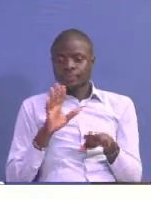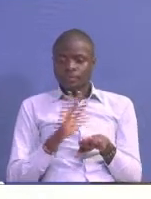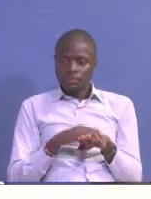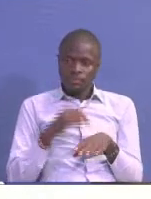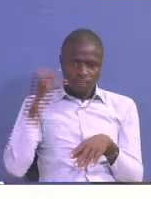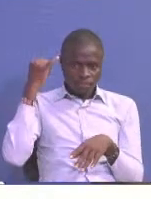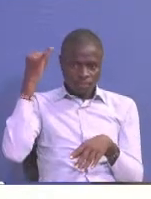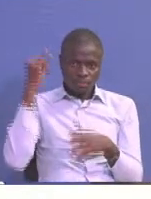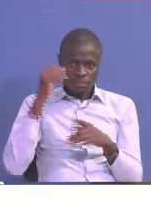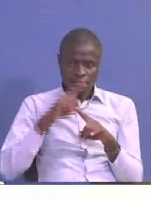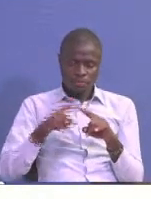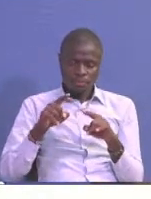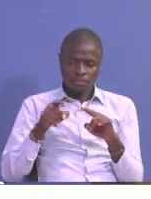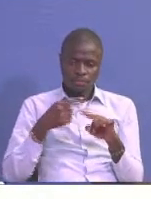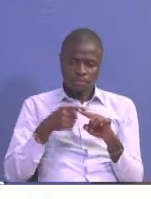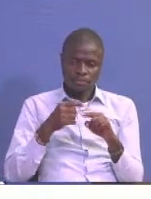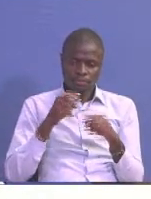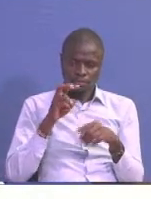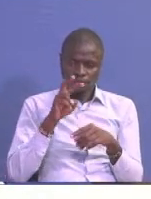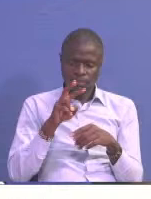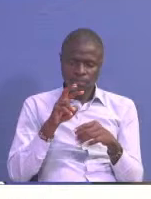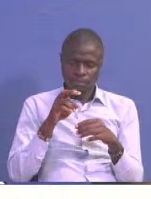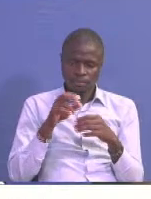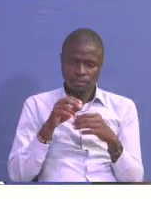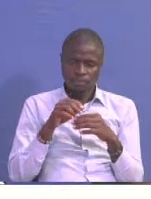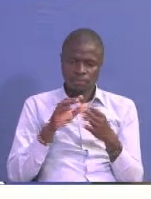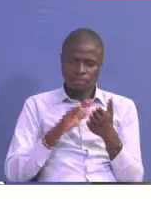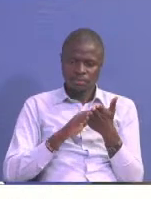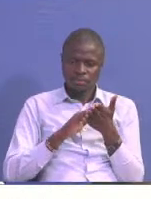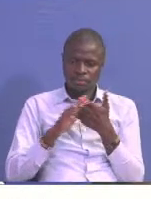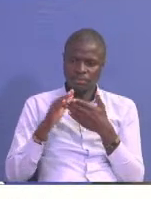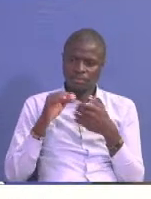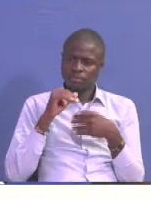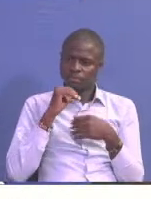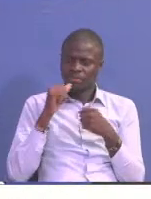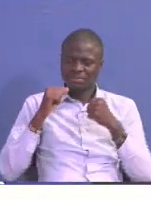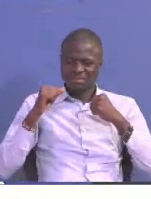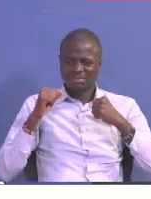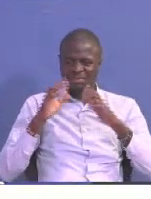but when I see the speed at which they are being implemented, I'm not very happy, because these things,